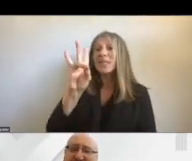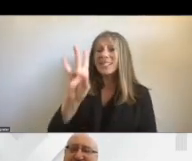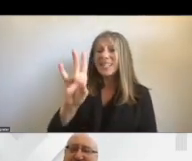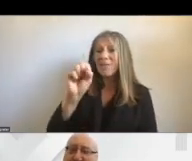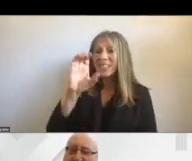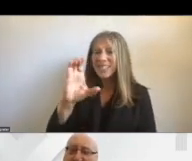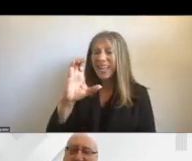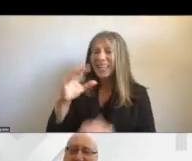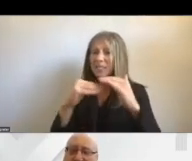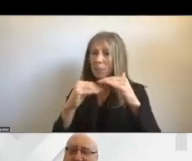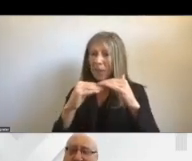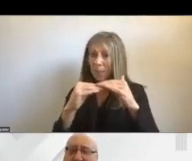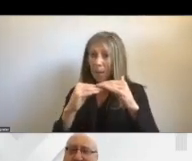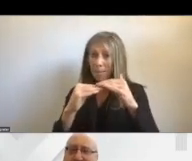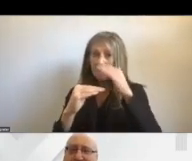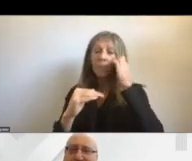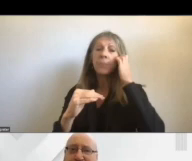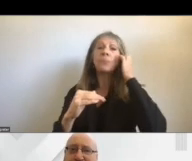of the grade break.